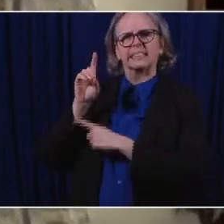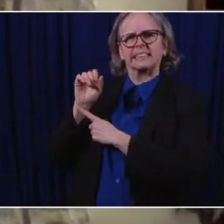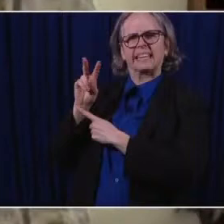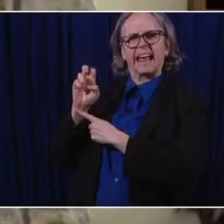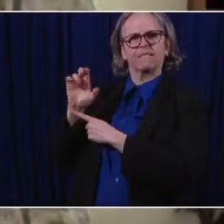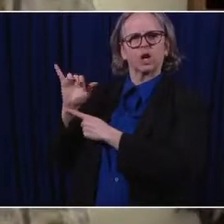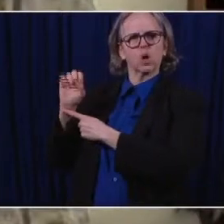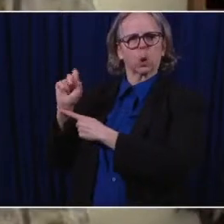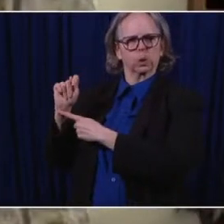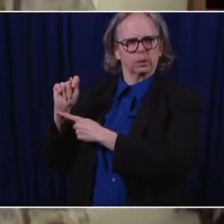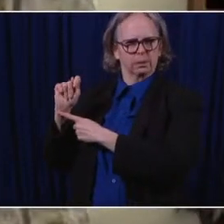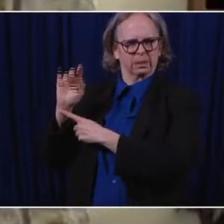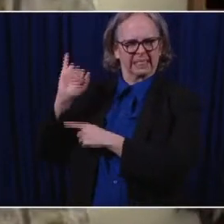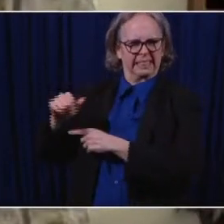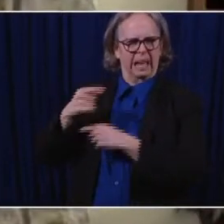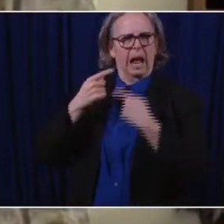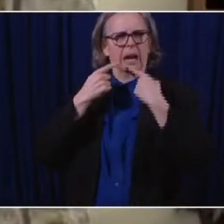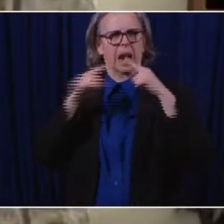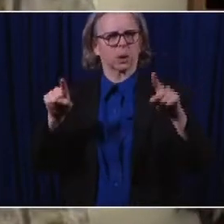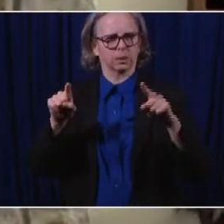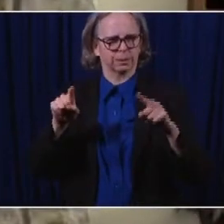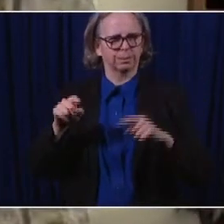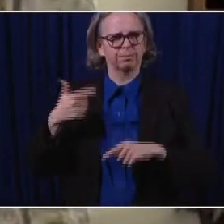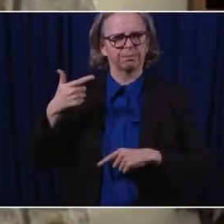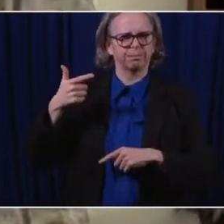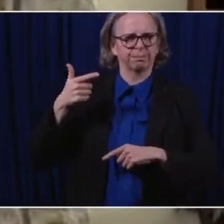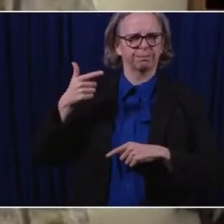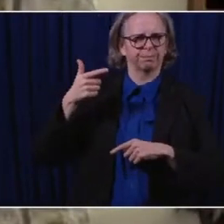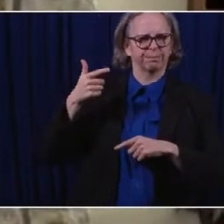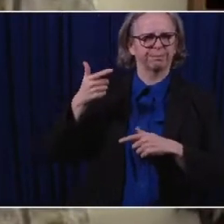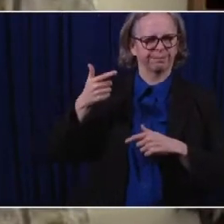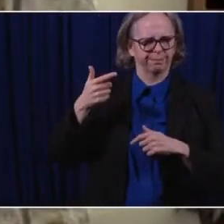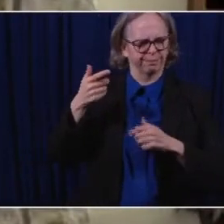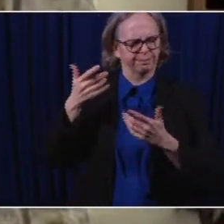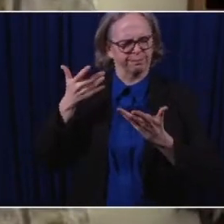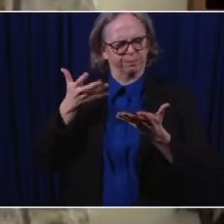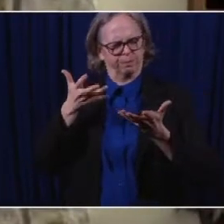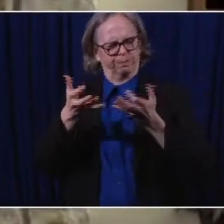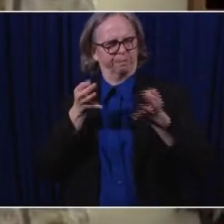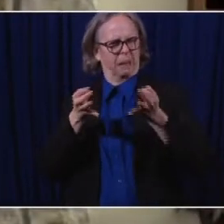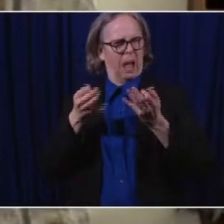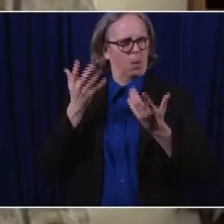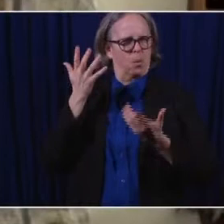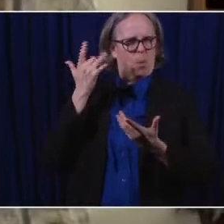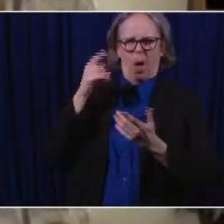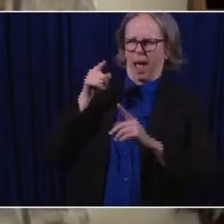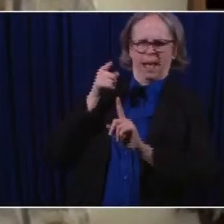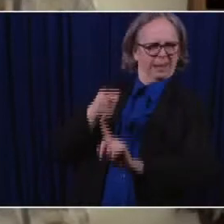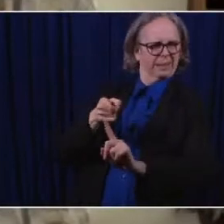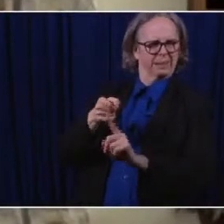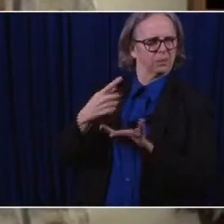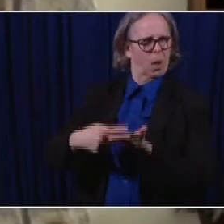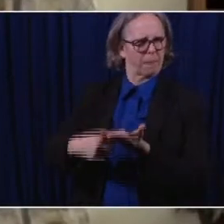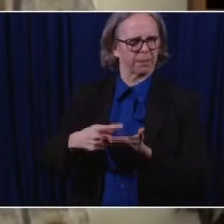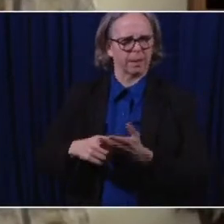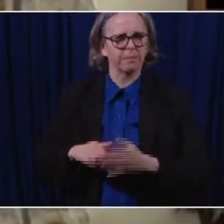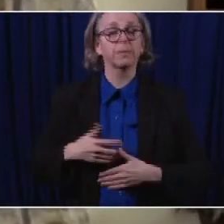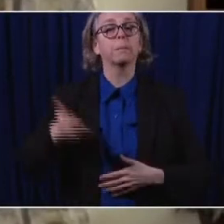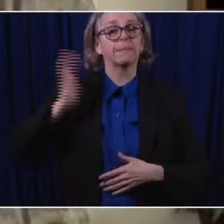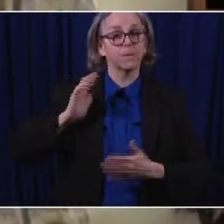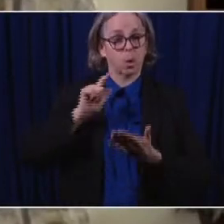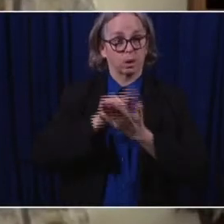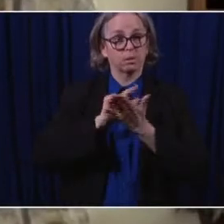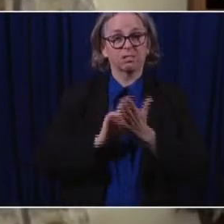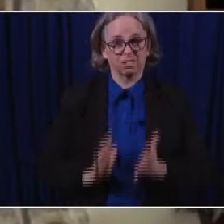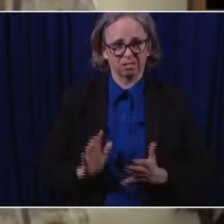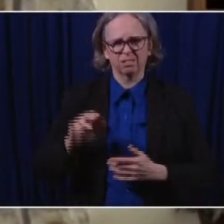And I want to go back a little bit. When I was Attorney General, Ohio was one of the first states to file lawsuits against the opioid